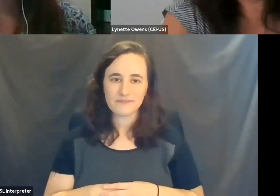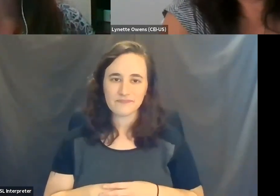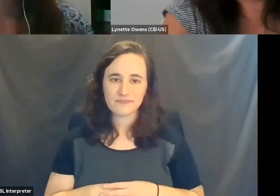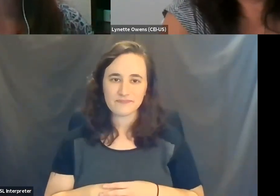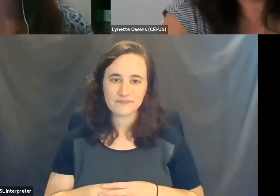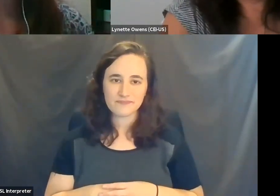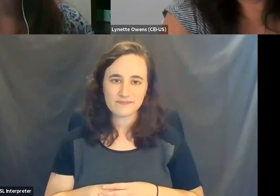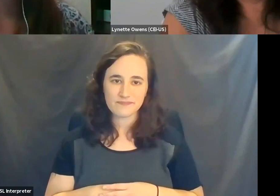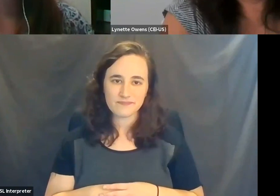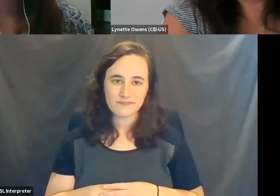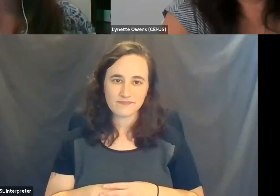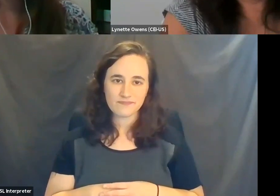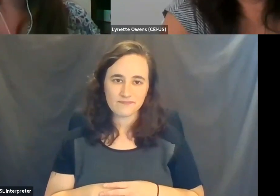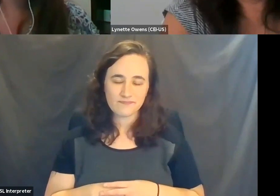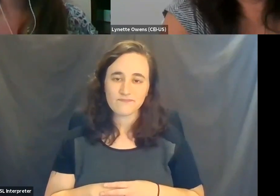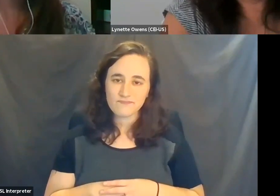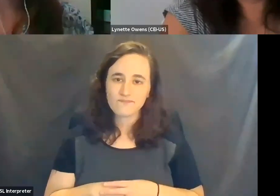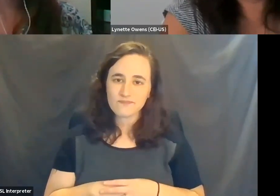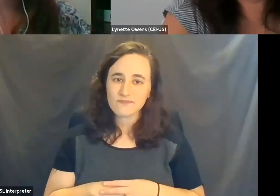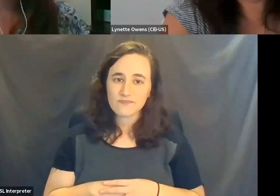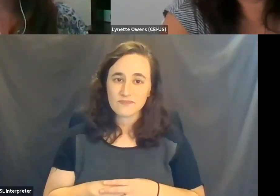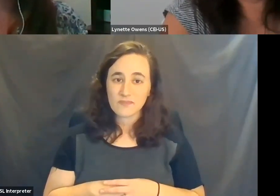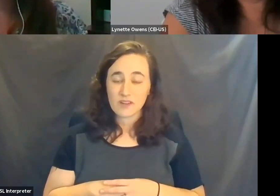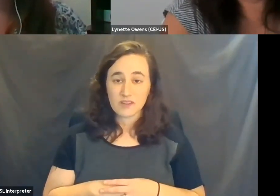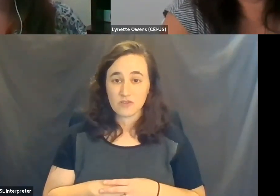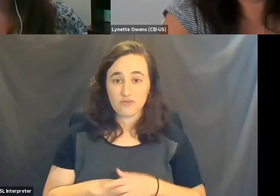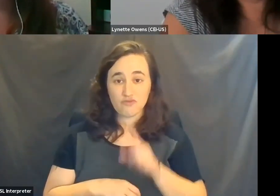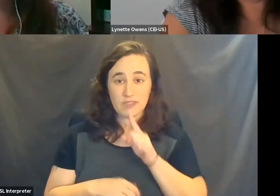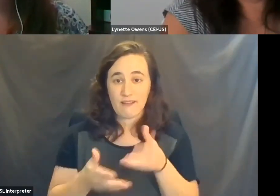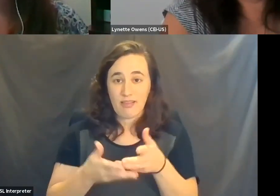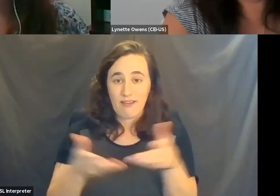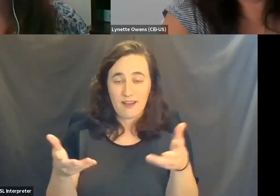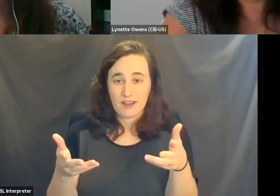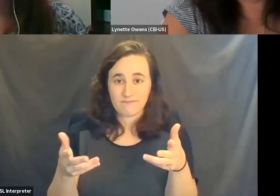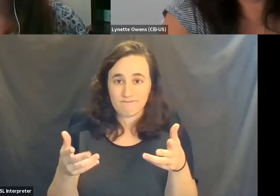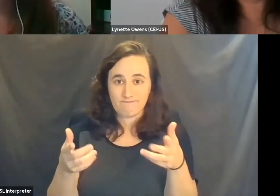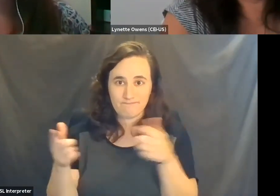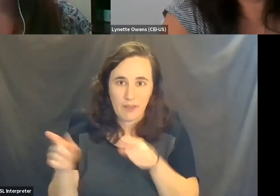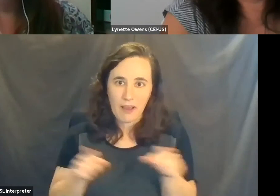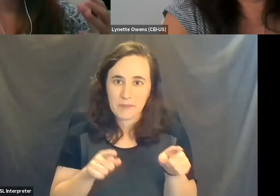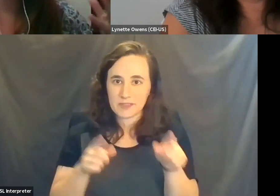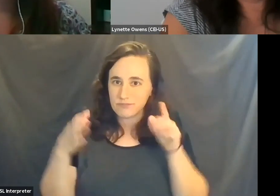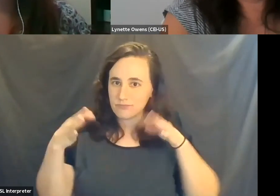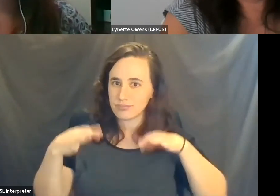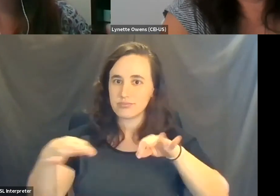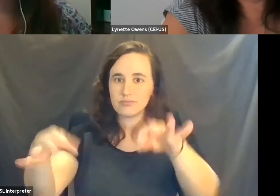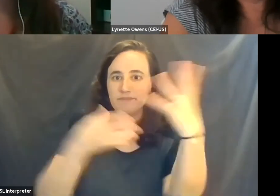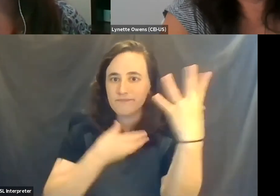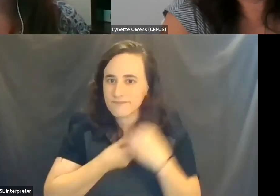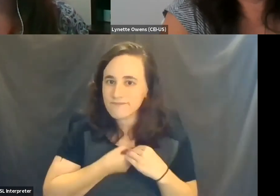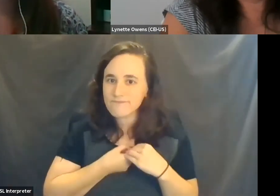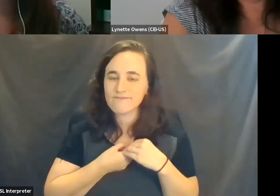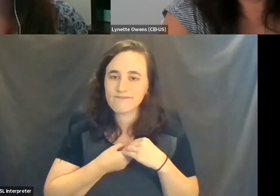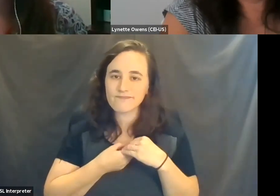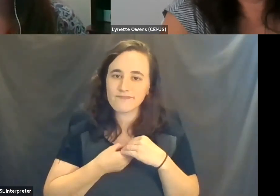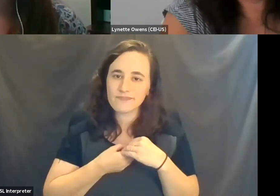position. It's really accelerated a lot of adoption and just like figuring out